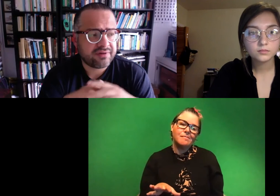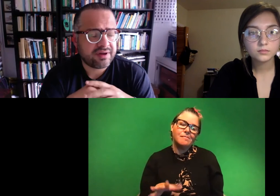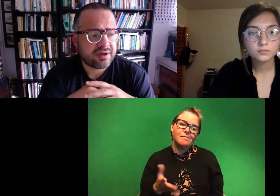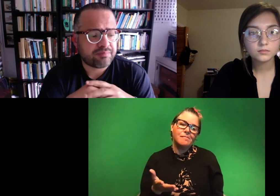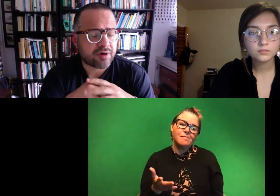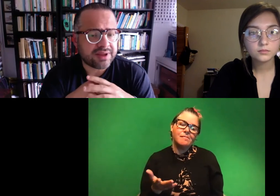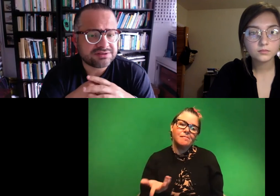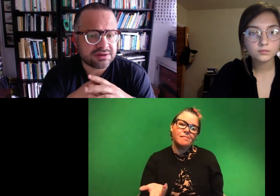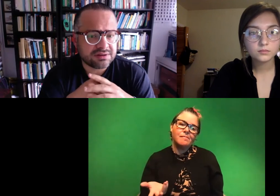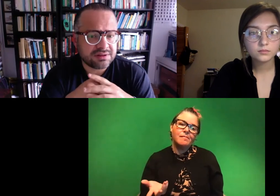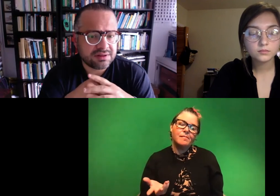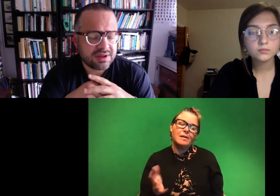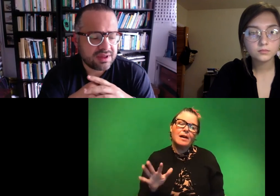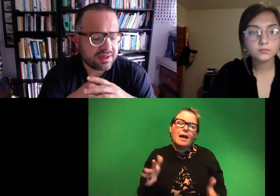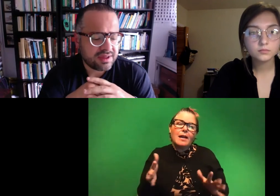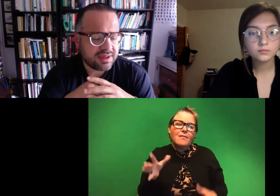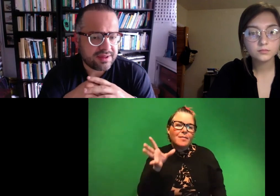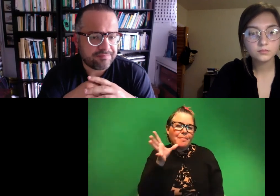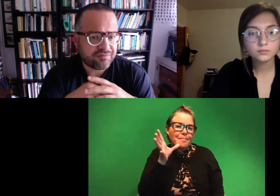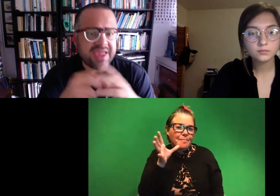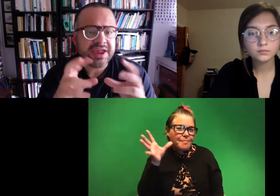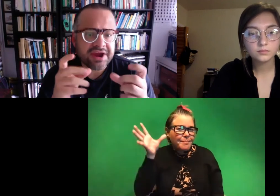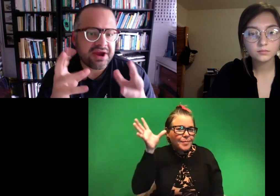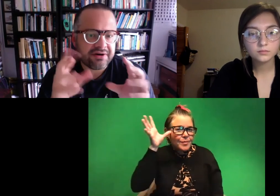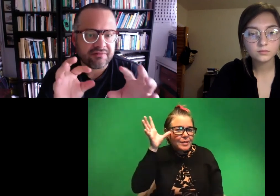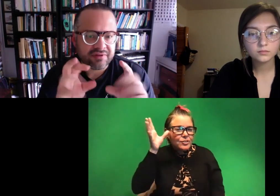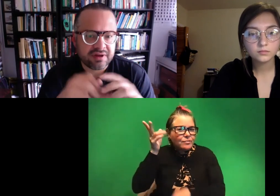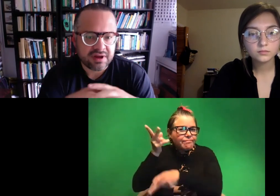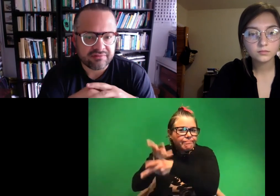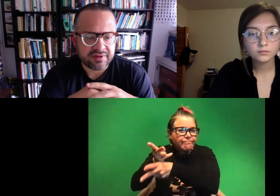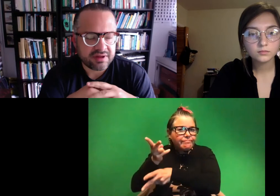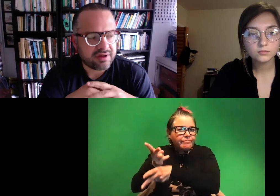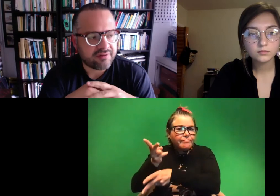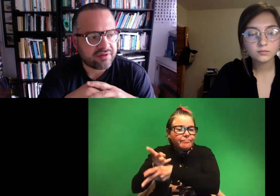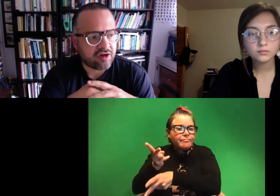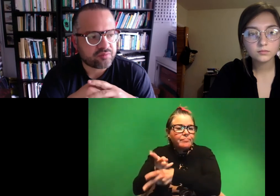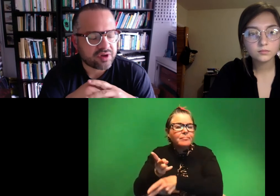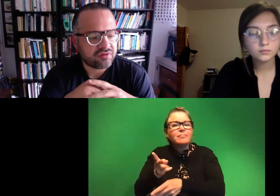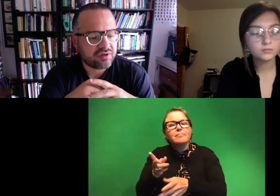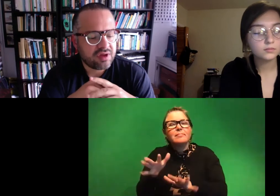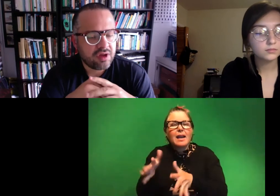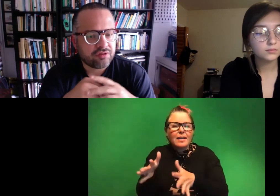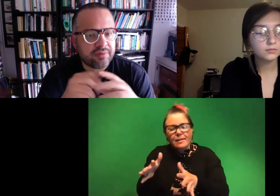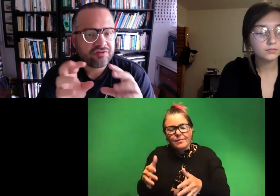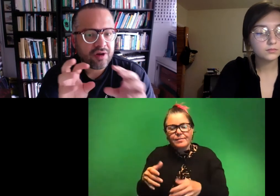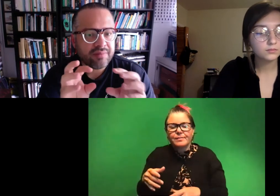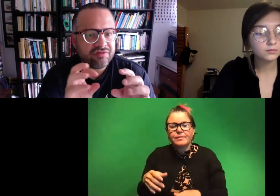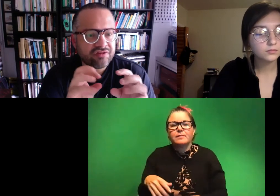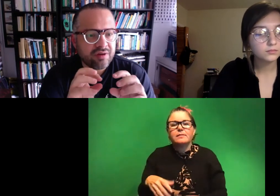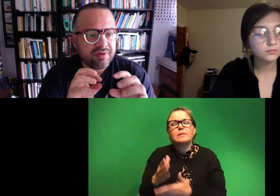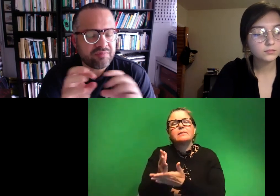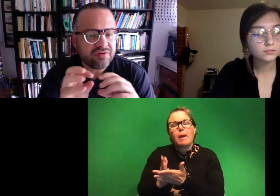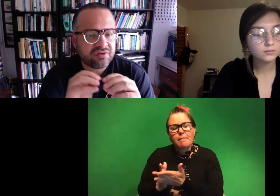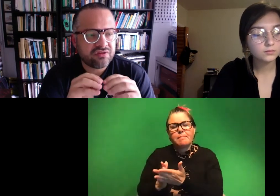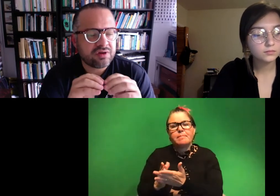of parental taking care of the offsprings. So